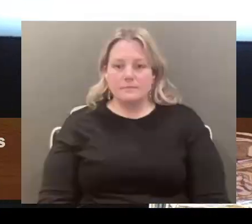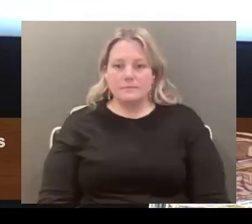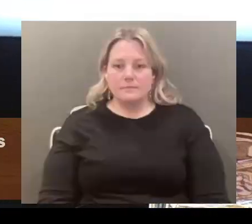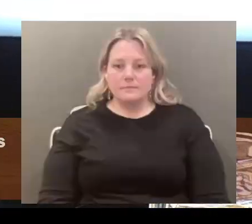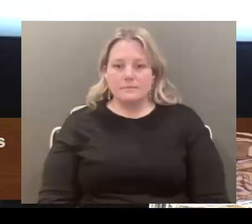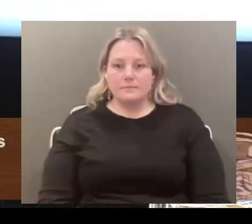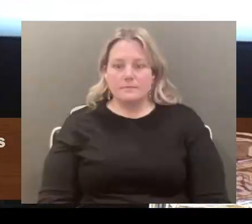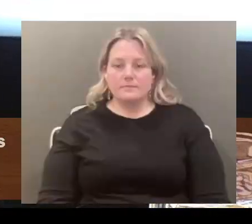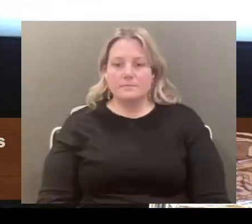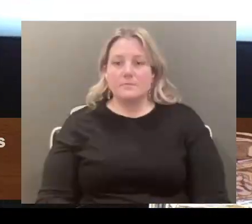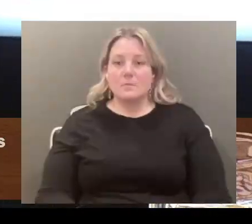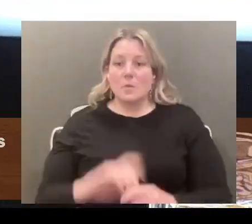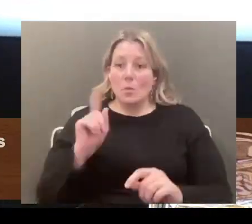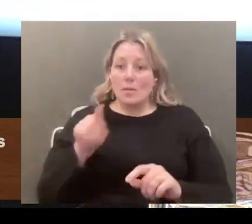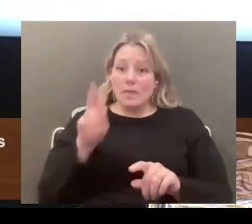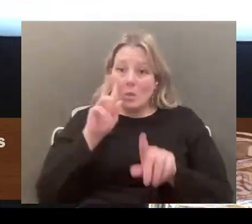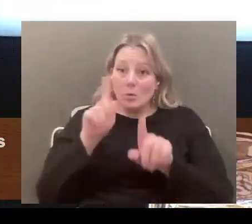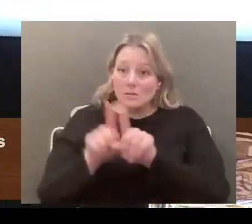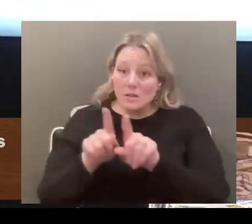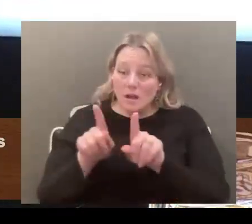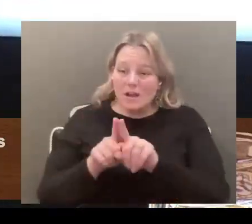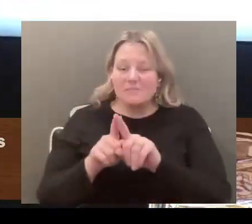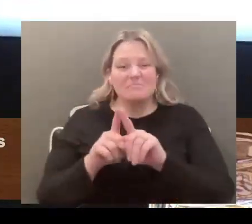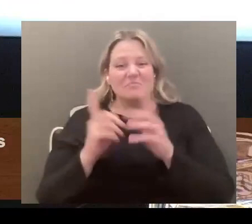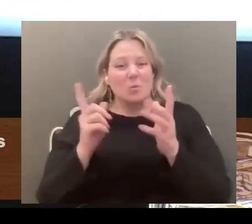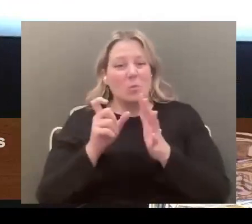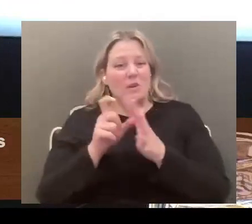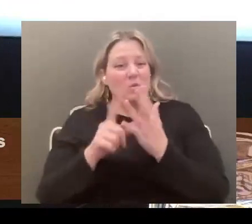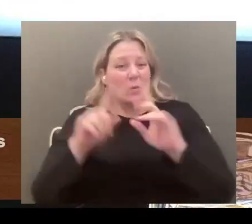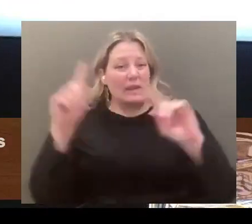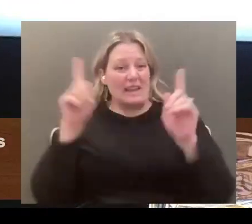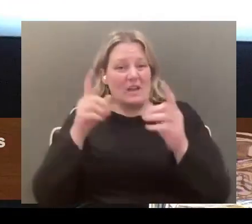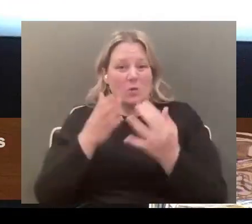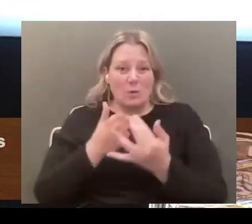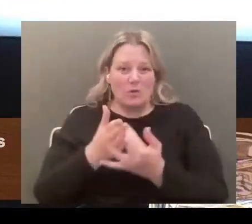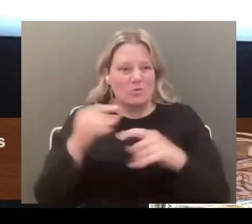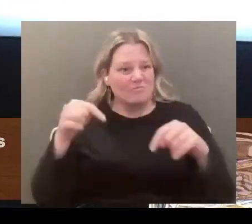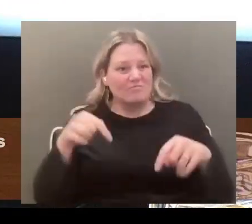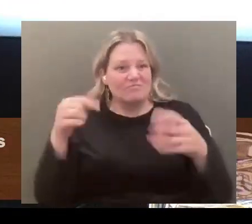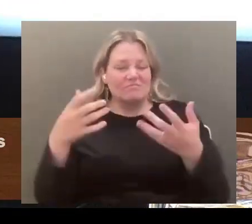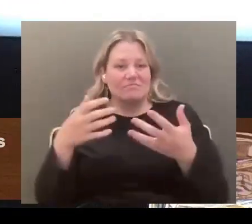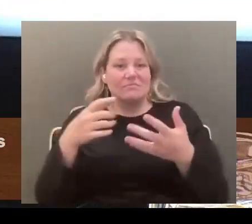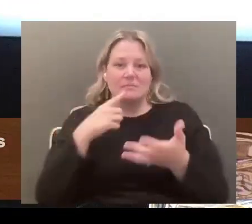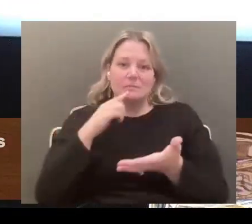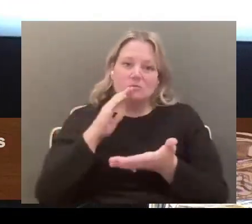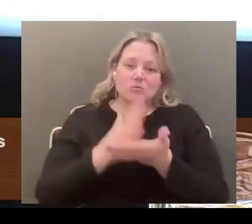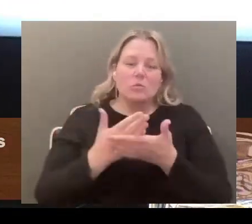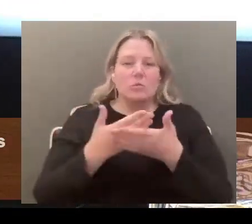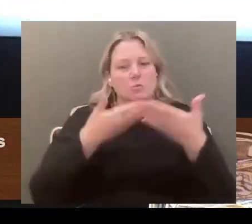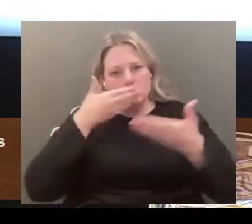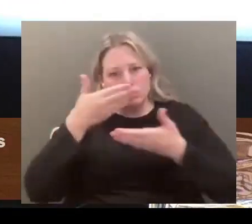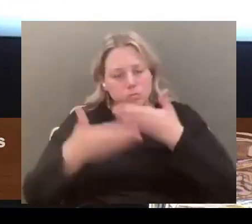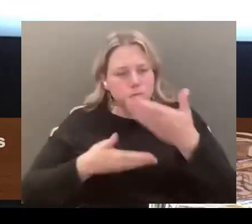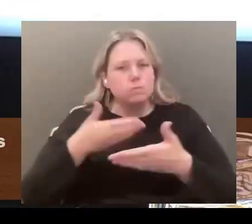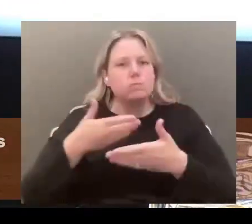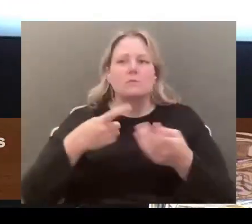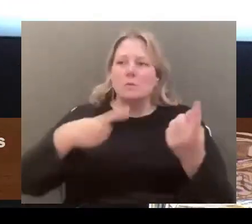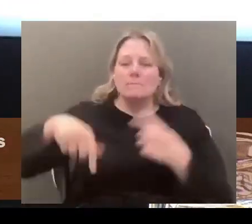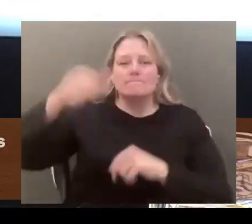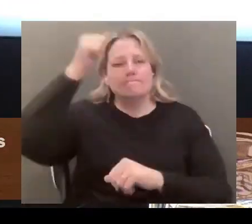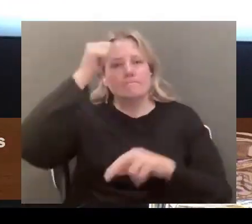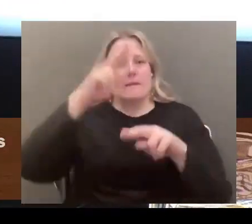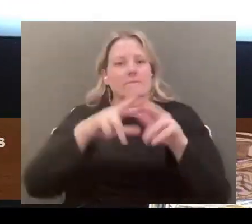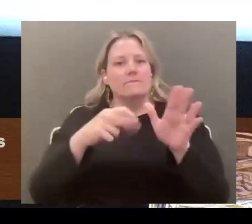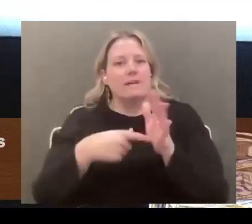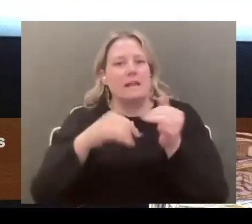we're going through right now, you know, the part of truth-telling and just having the facts and having the facts for everyone